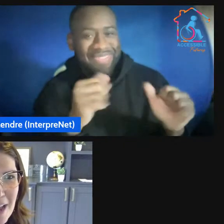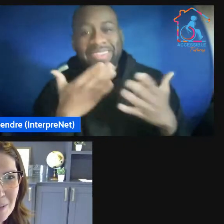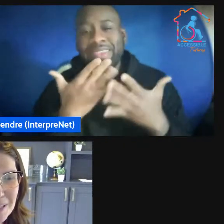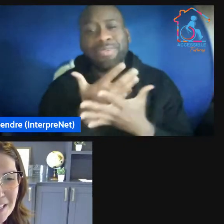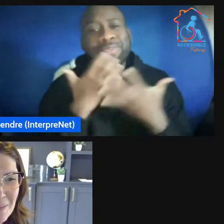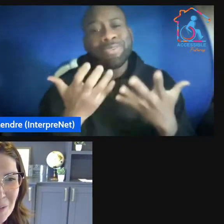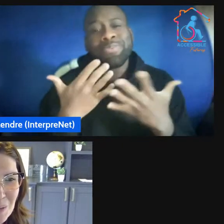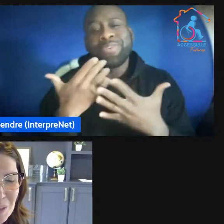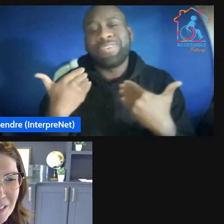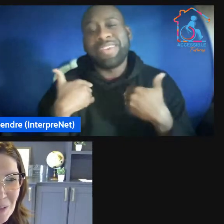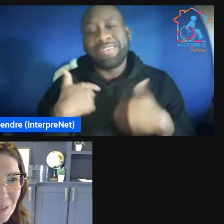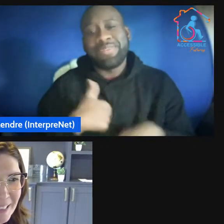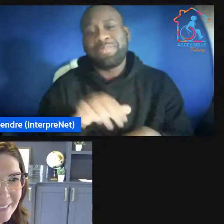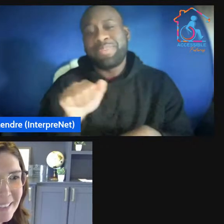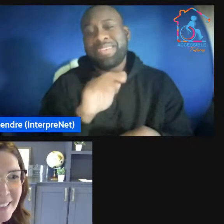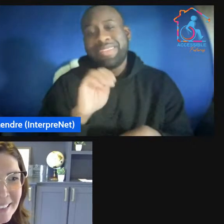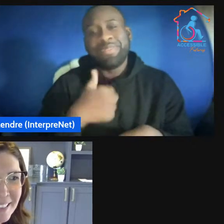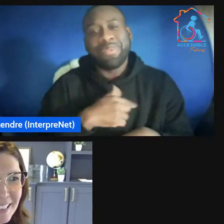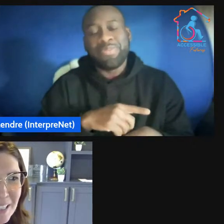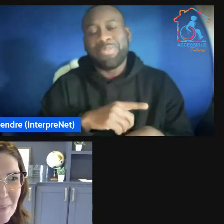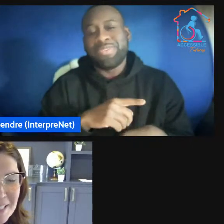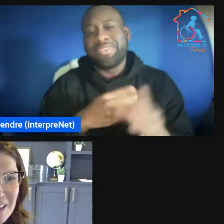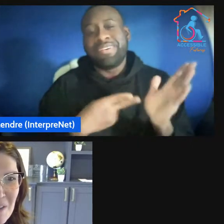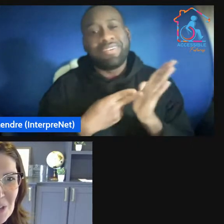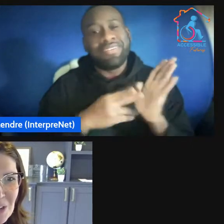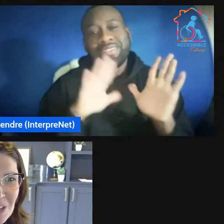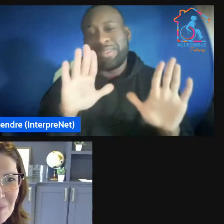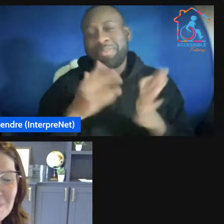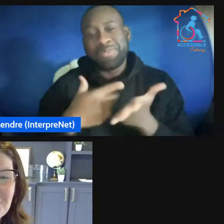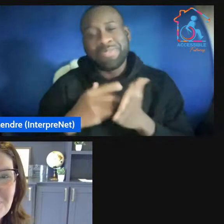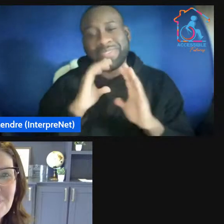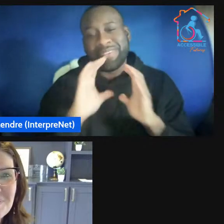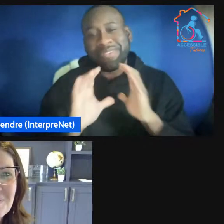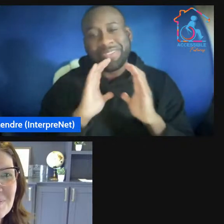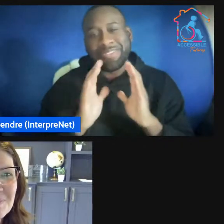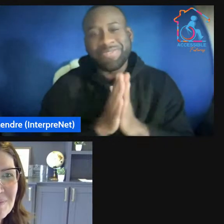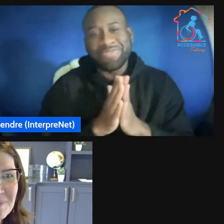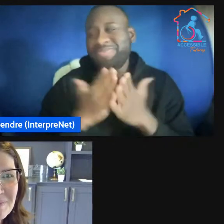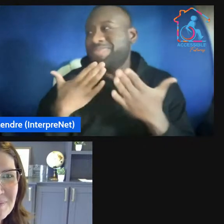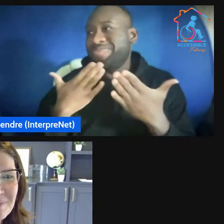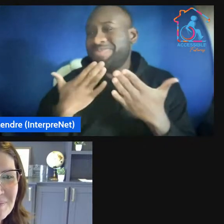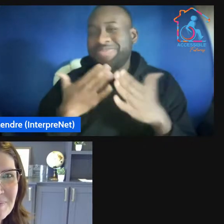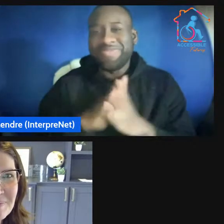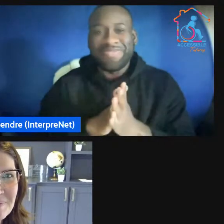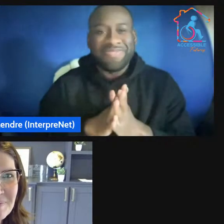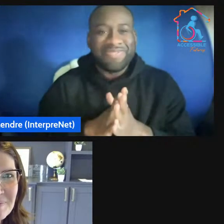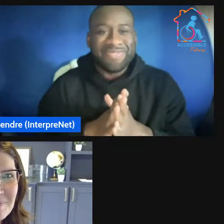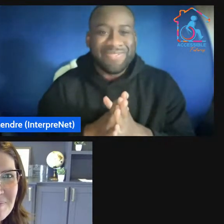much for having me, Sam. This was really, truly an amazing conversation. thank you.